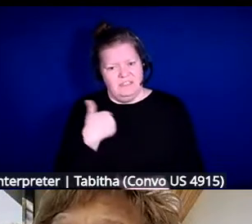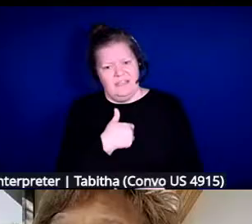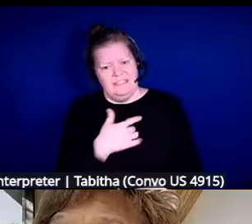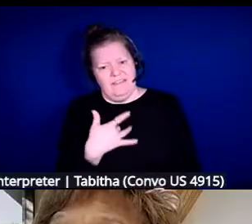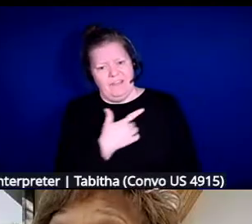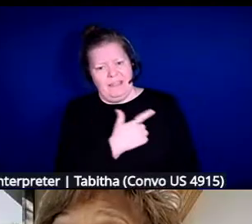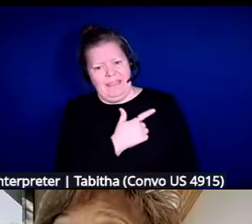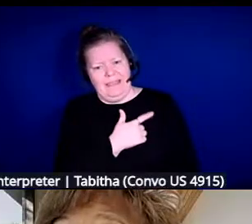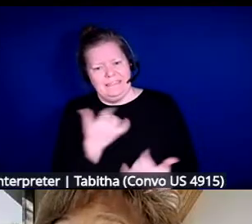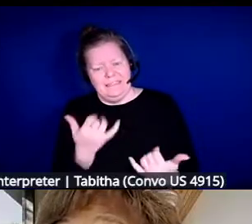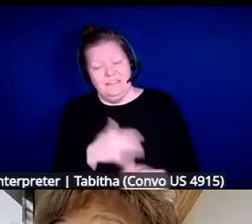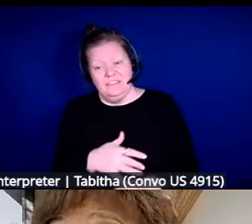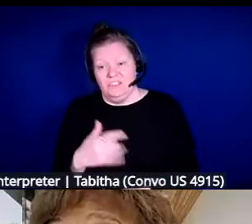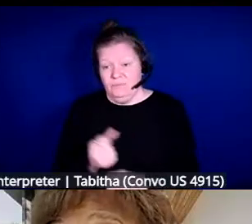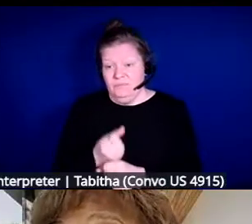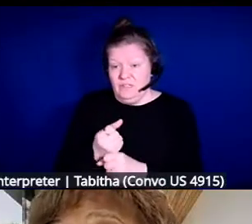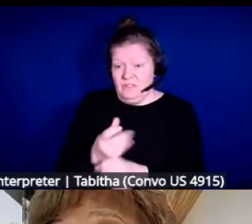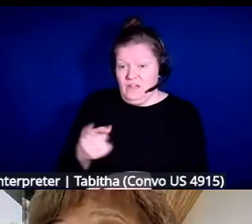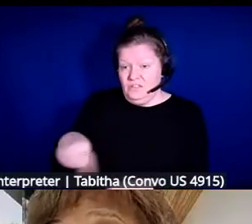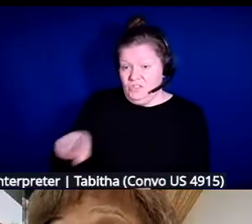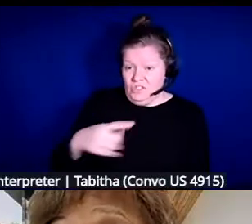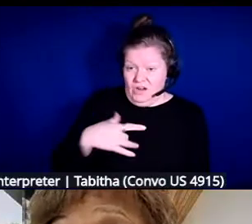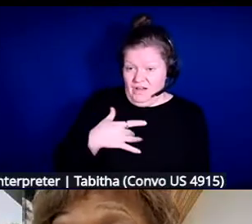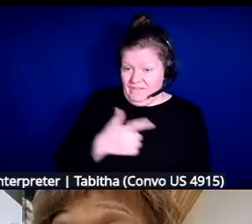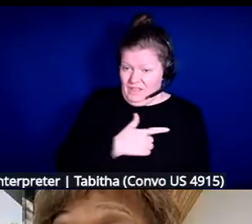sudden. She make y'all feel lazy.